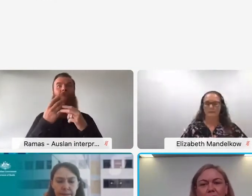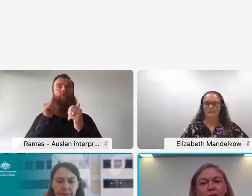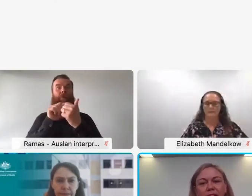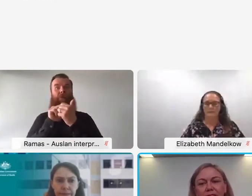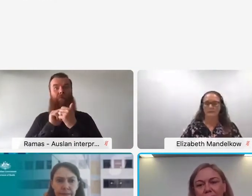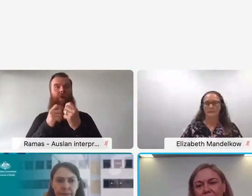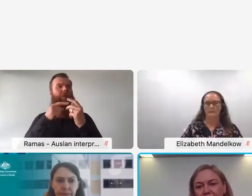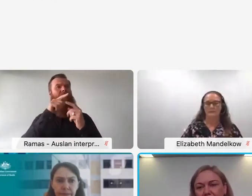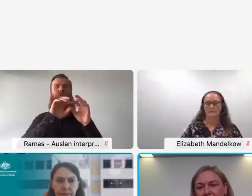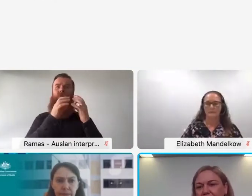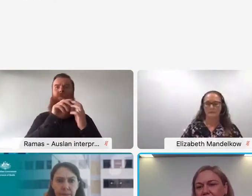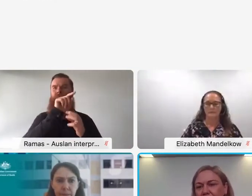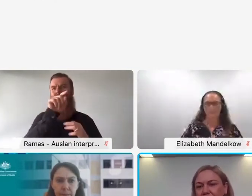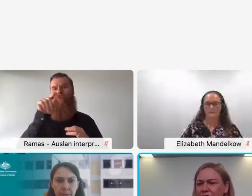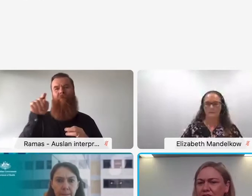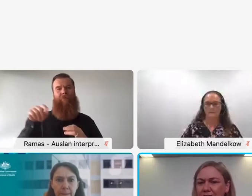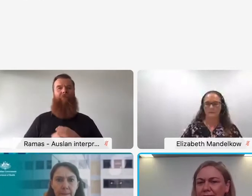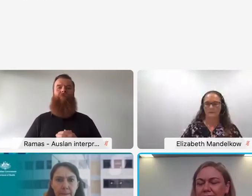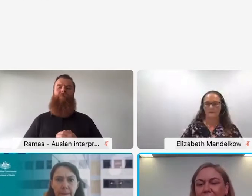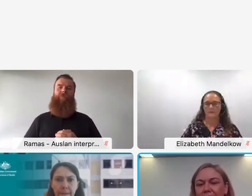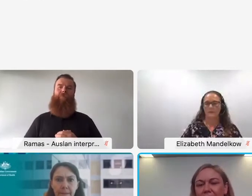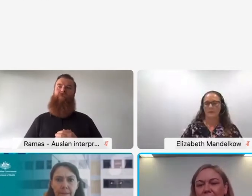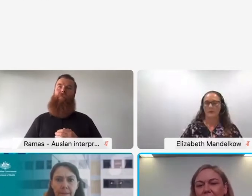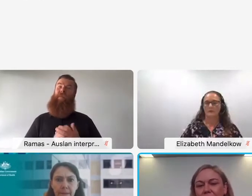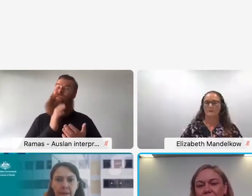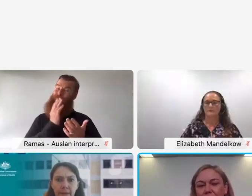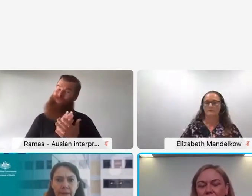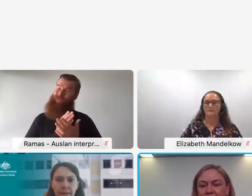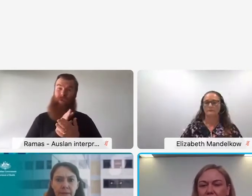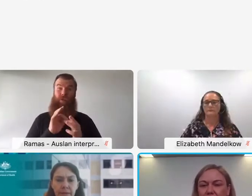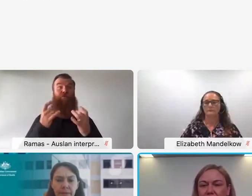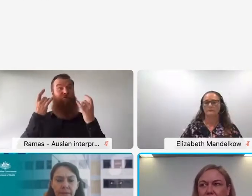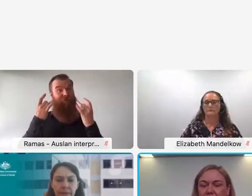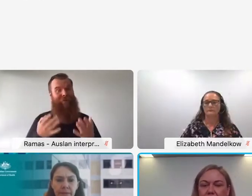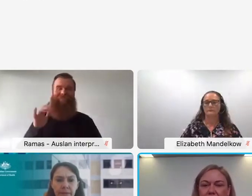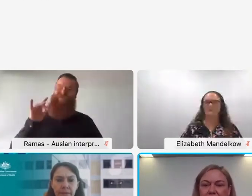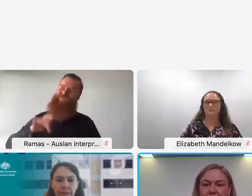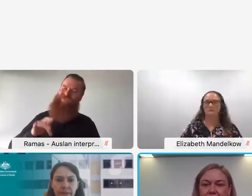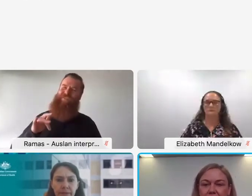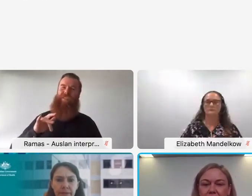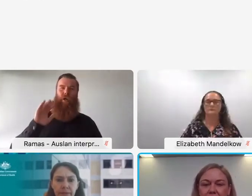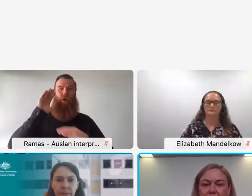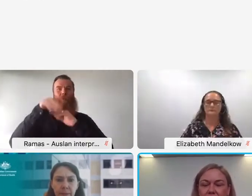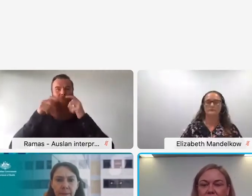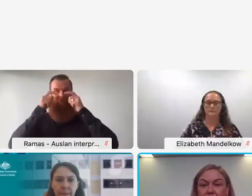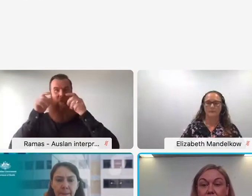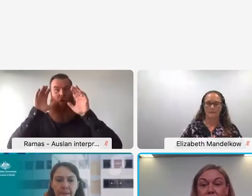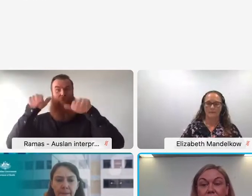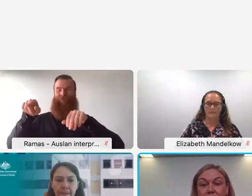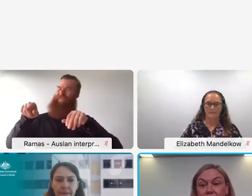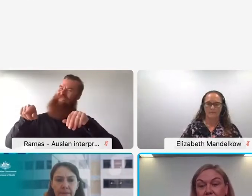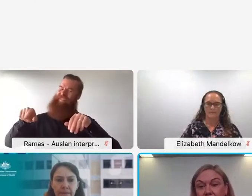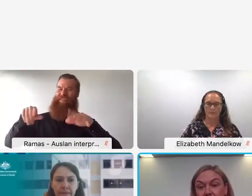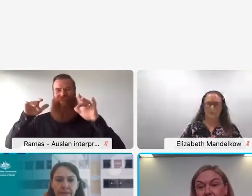it's probably not something we're ready to do just yet. We recognise the complexity of the home